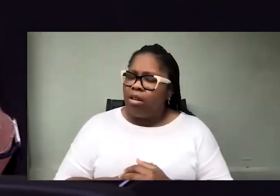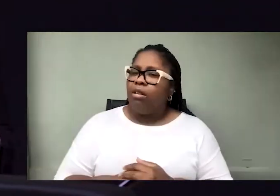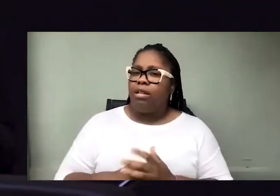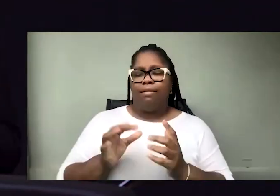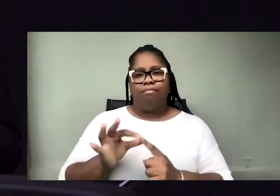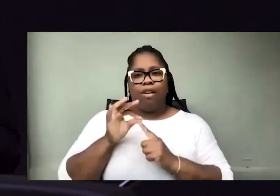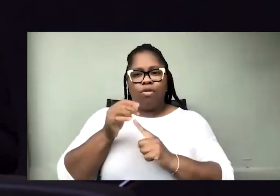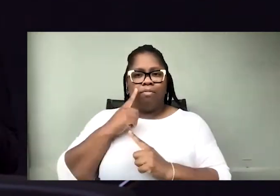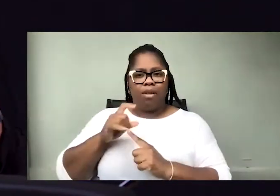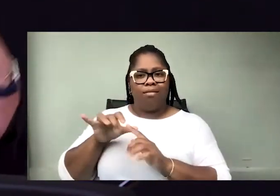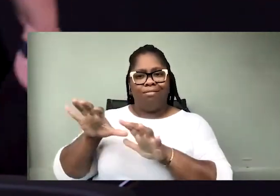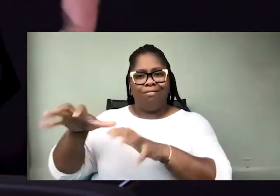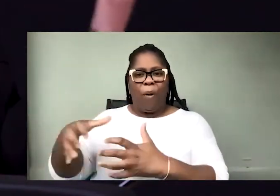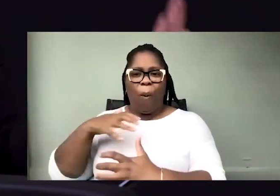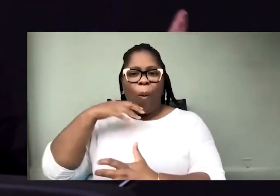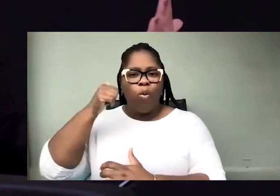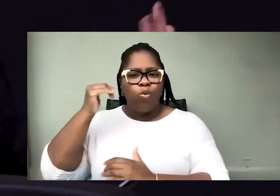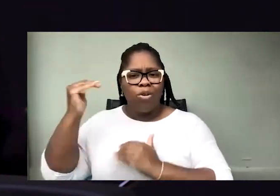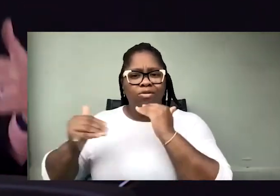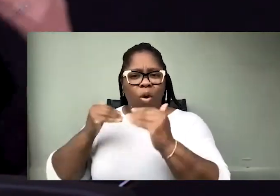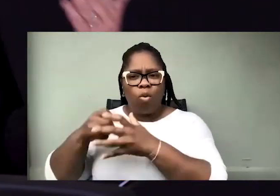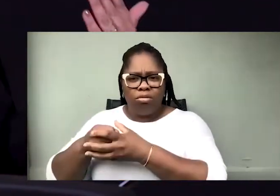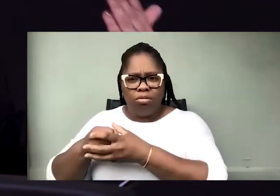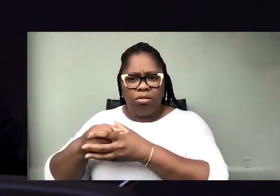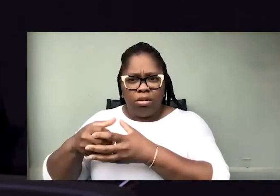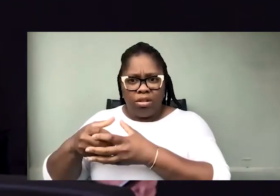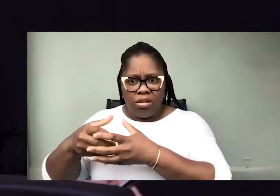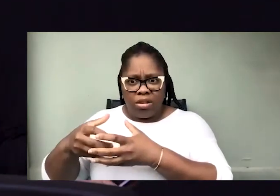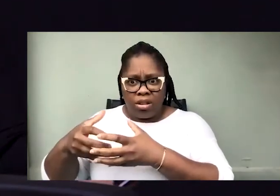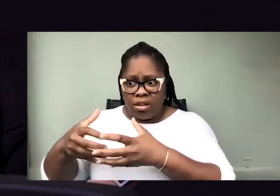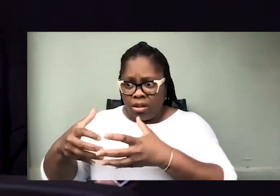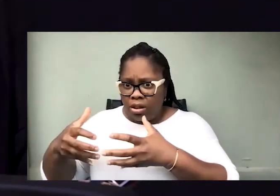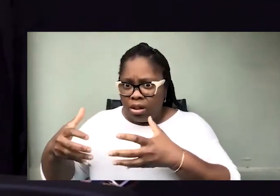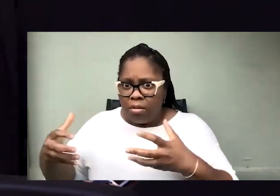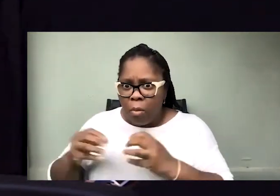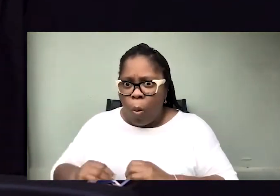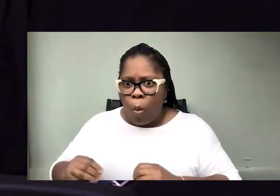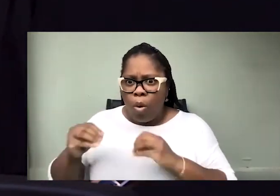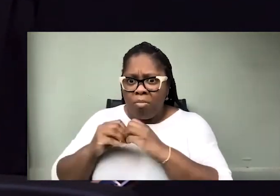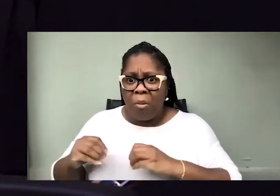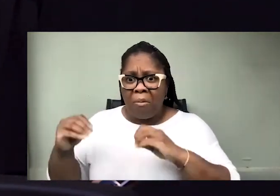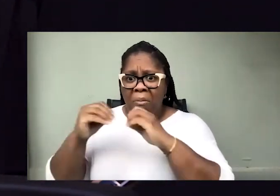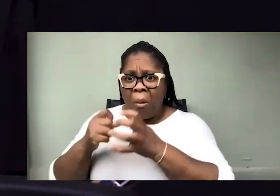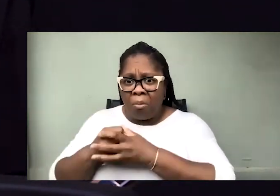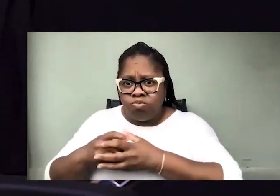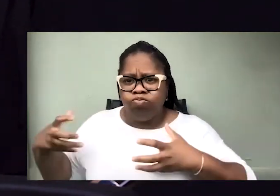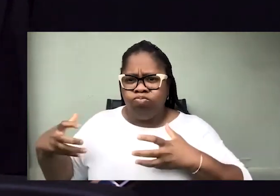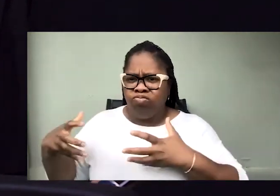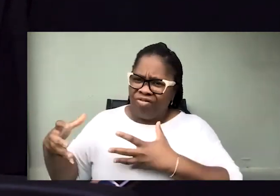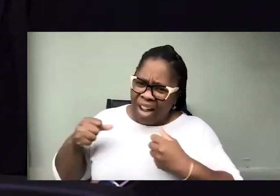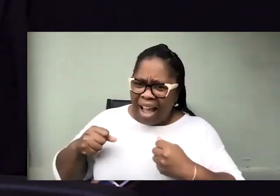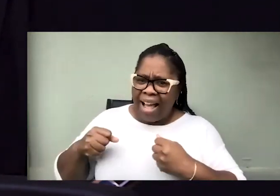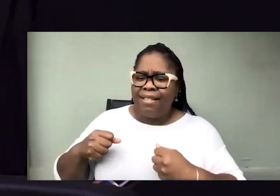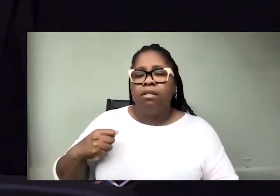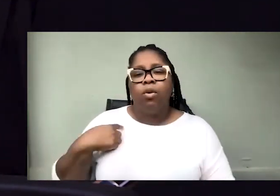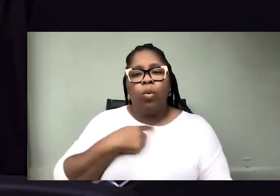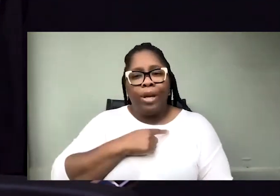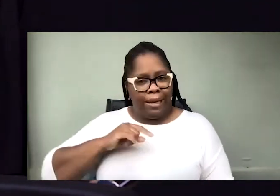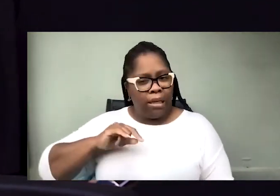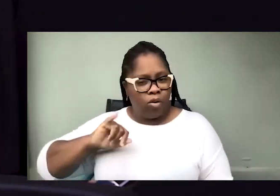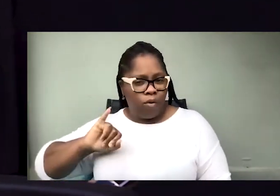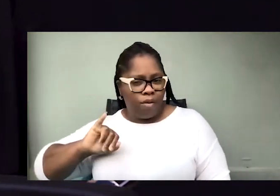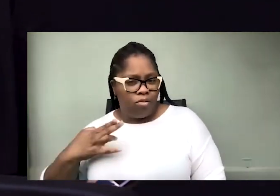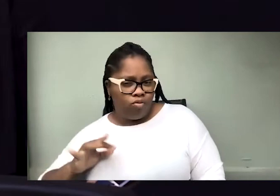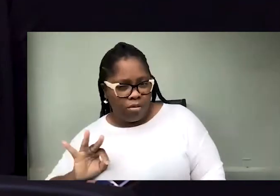this population of older adults is growing and growing fast. And so as we at the Irvine Health Foundation and a lot of